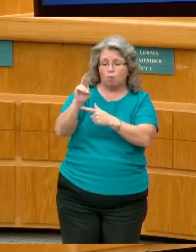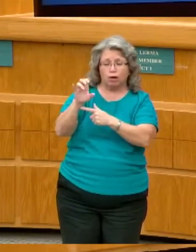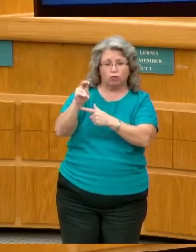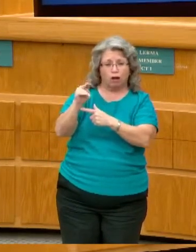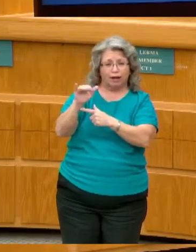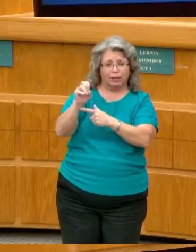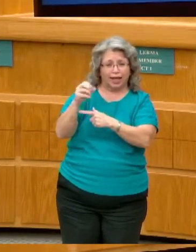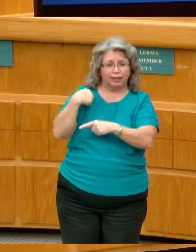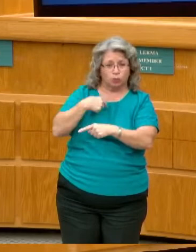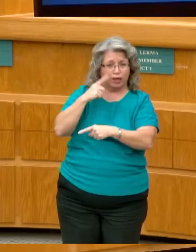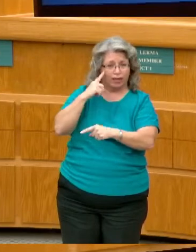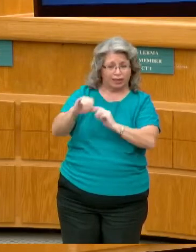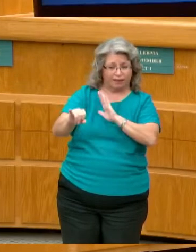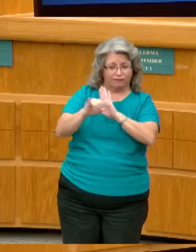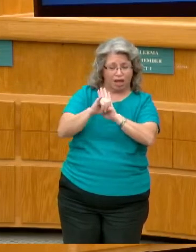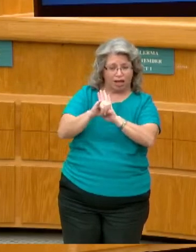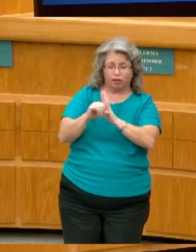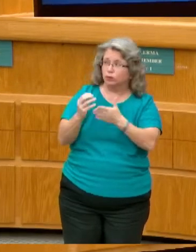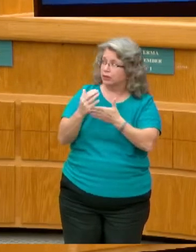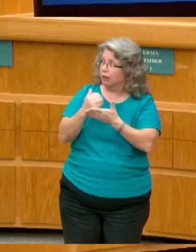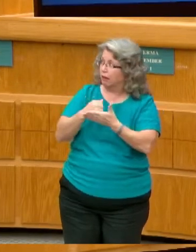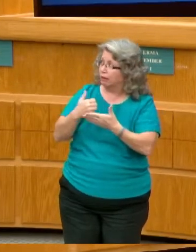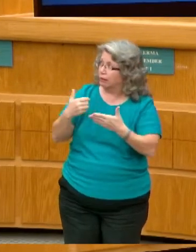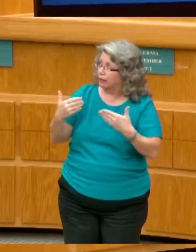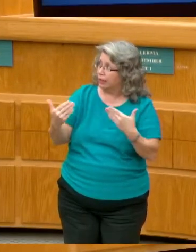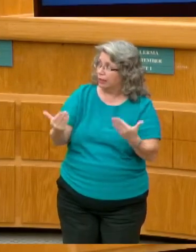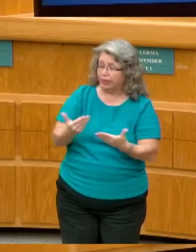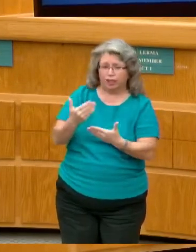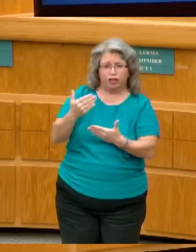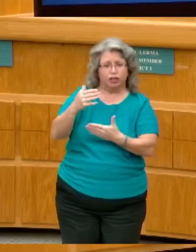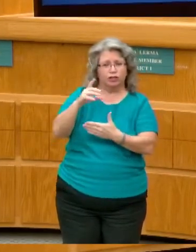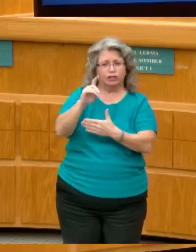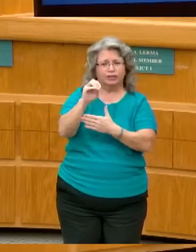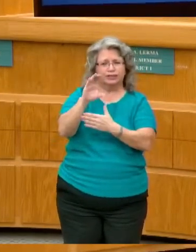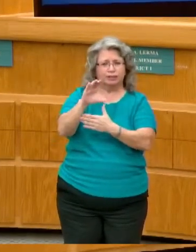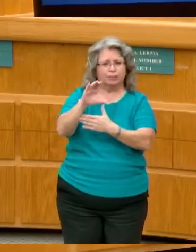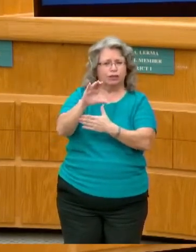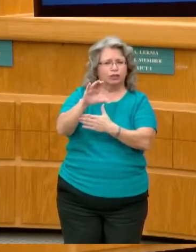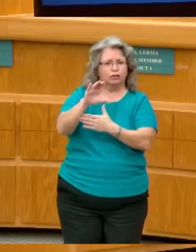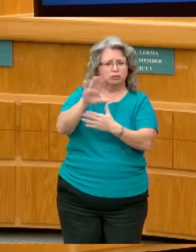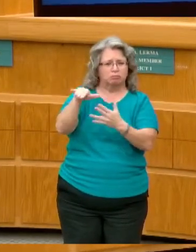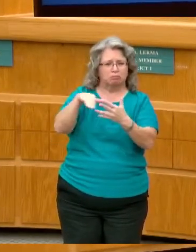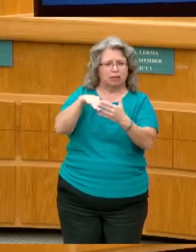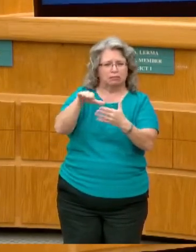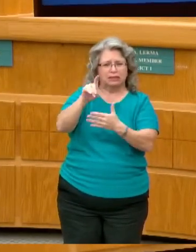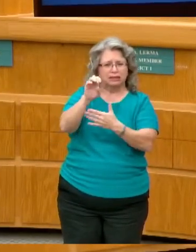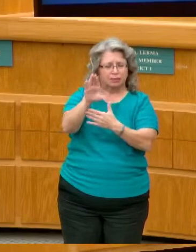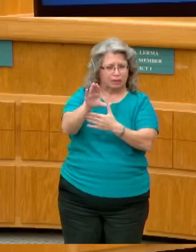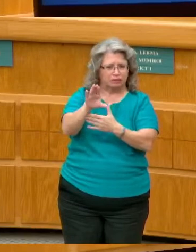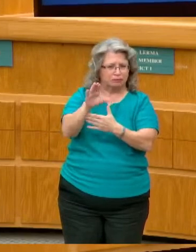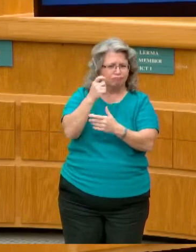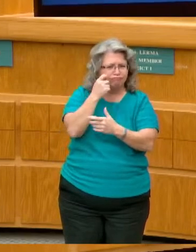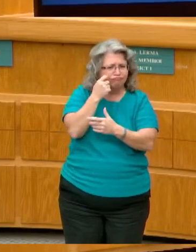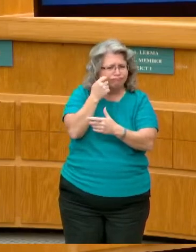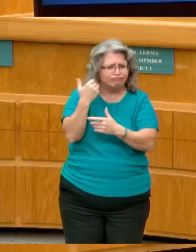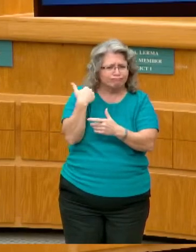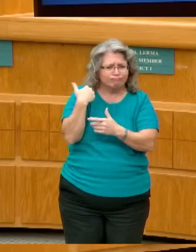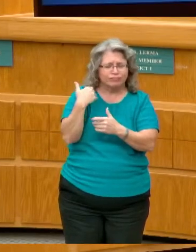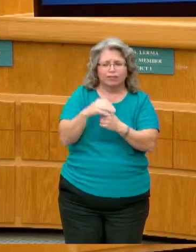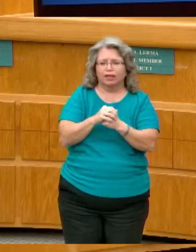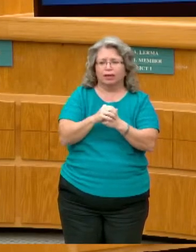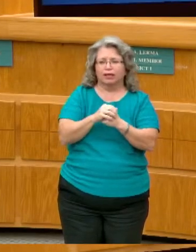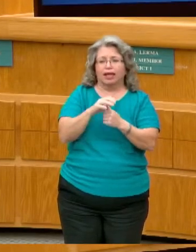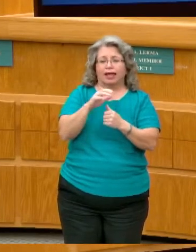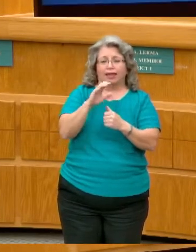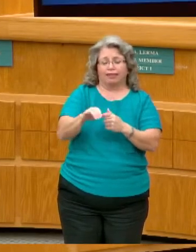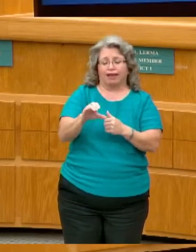here in Nueces County, which was really just a month and a half ago or so not very long ago. The variant